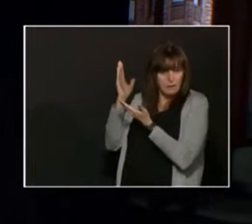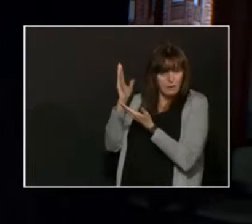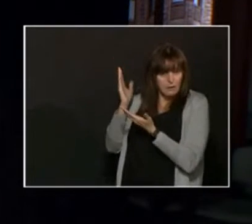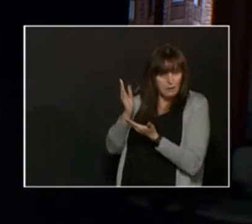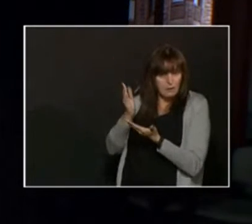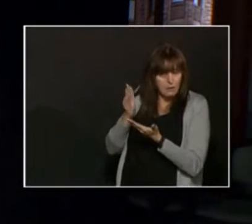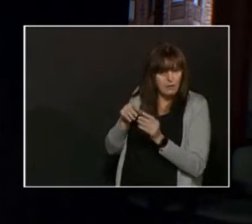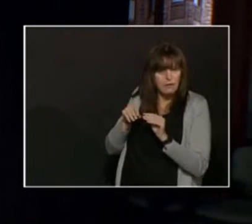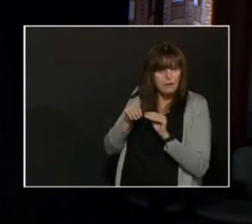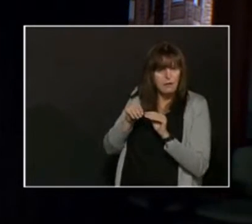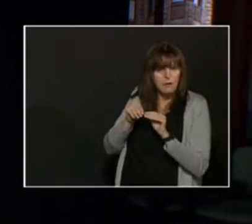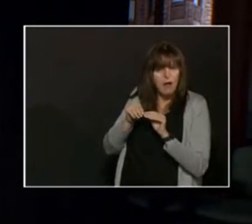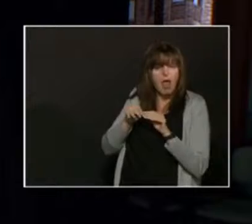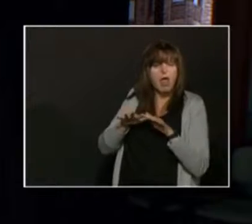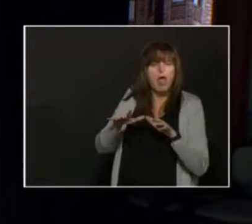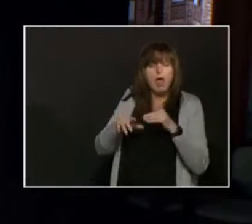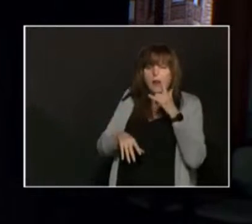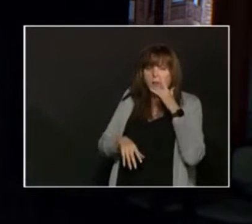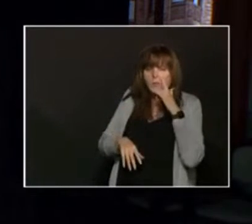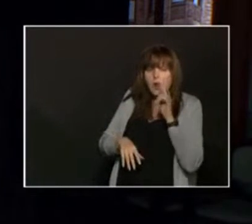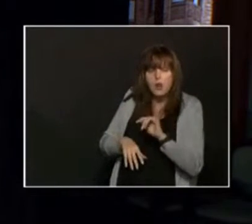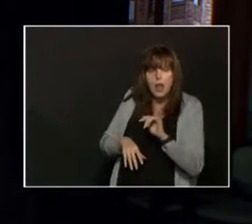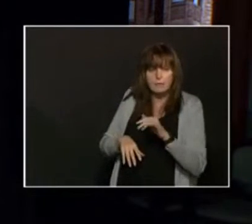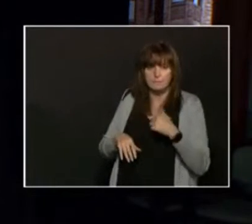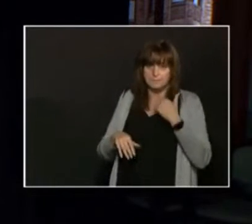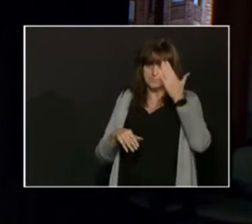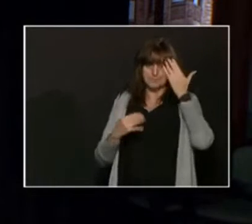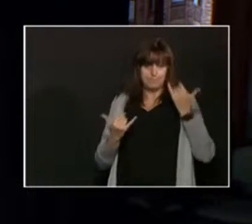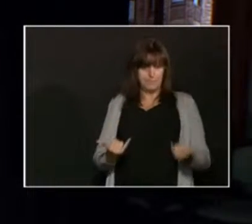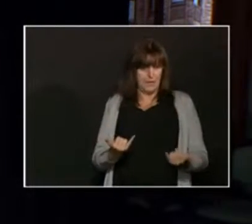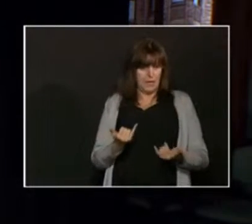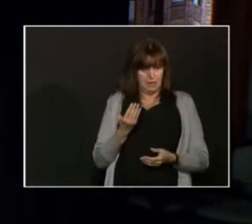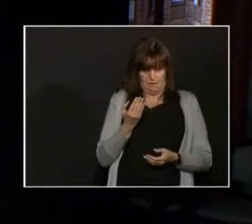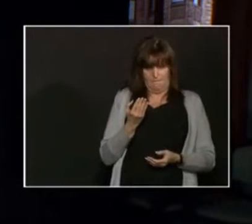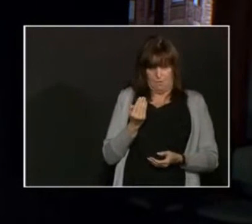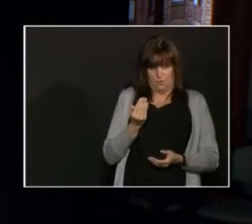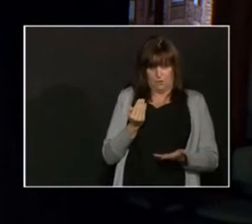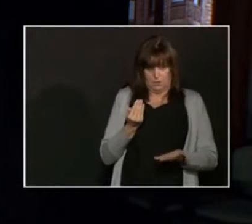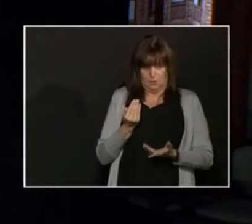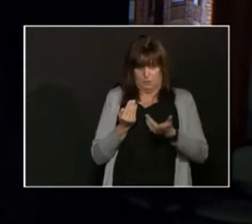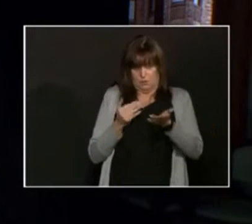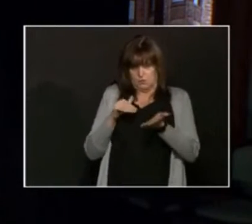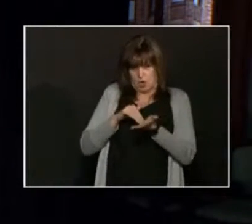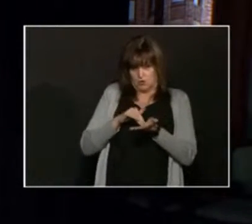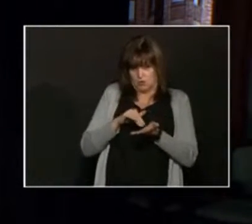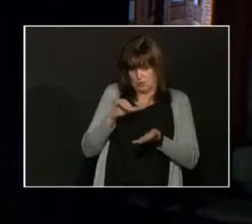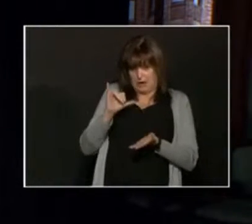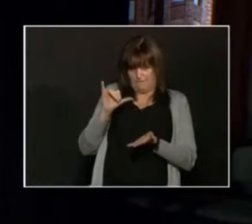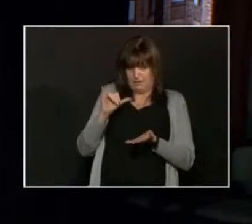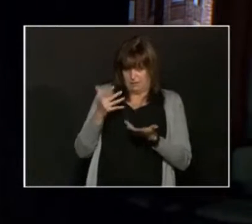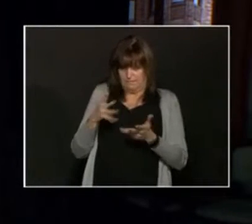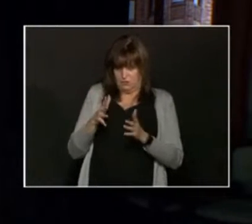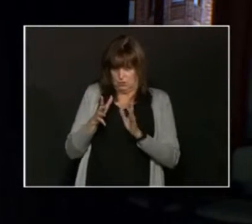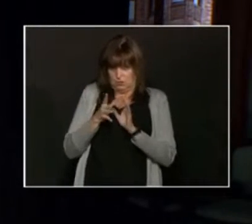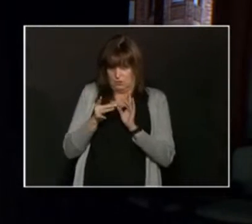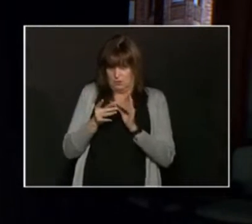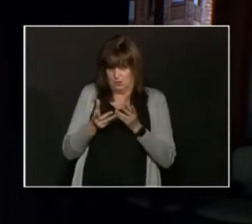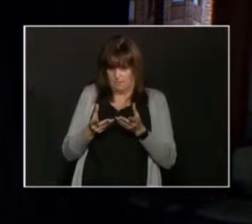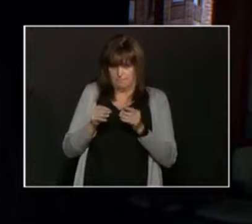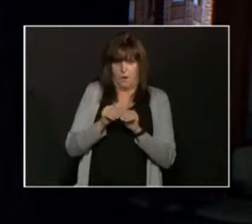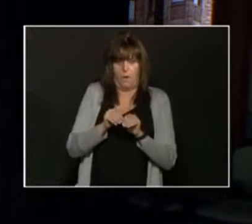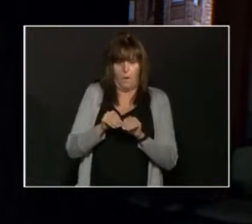know we have about 14 cases, but Dr. Yaffe did mention that it is increasing and there likely are other cases out there.